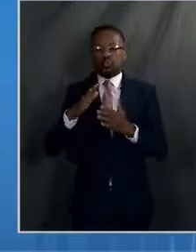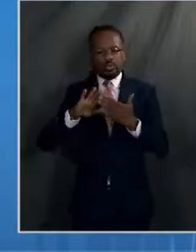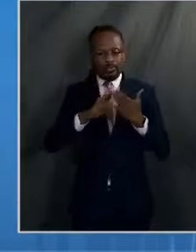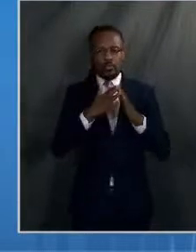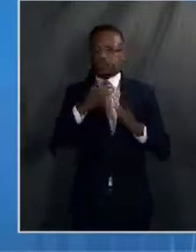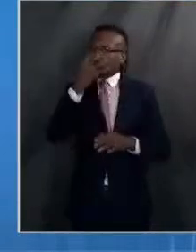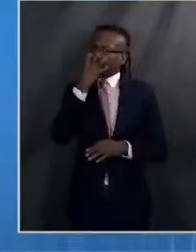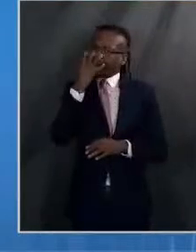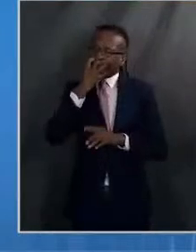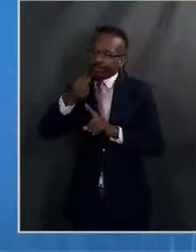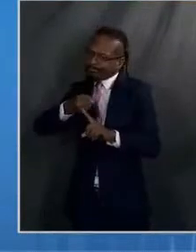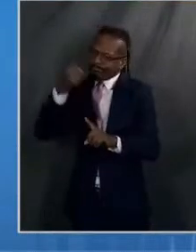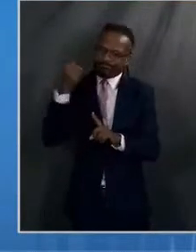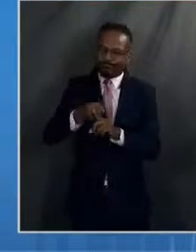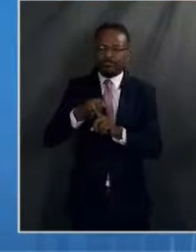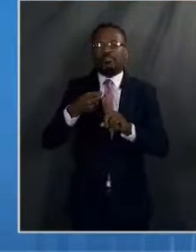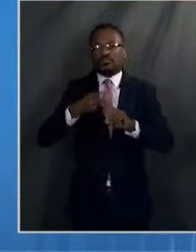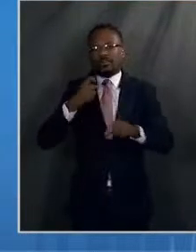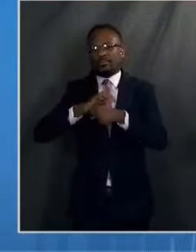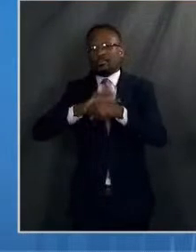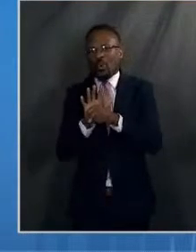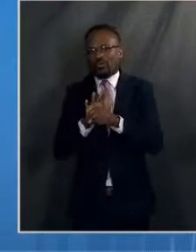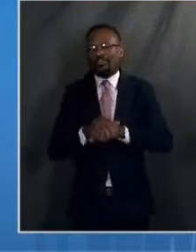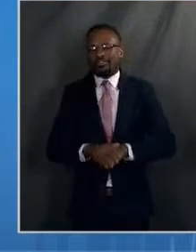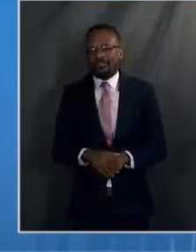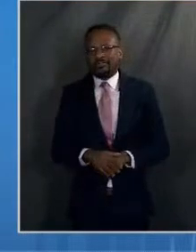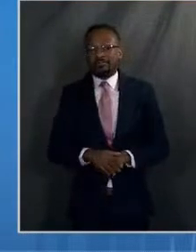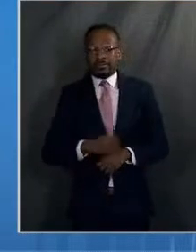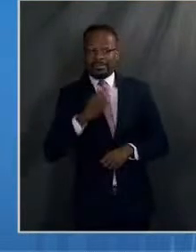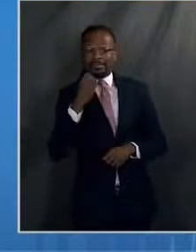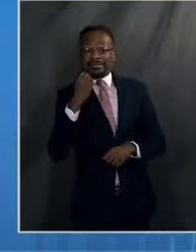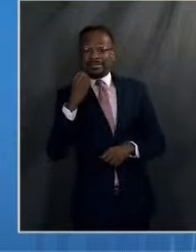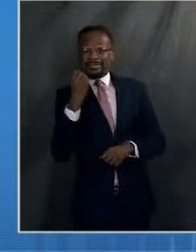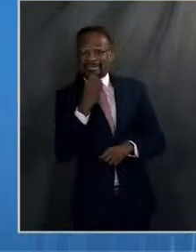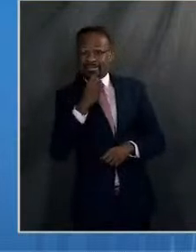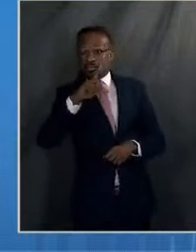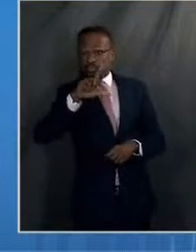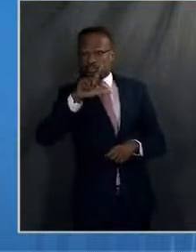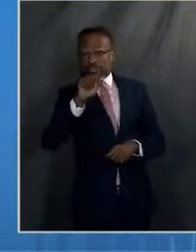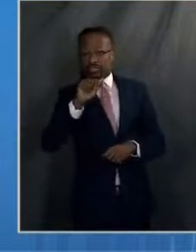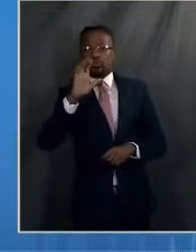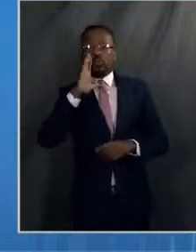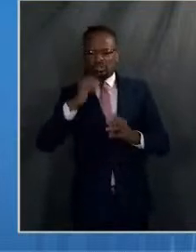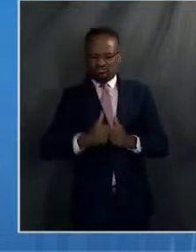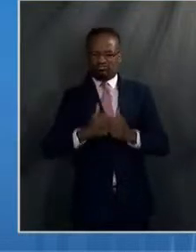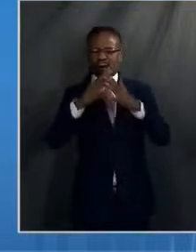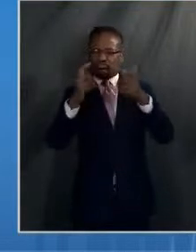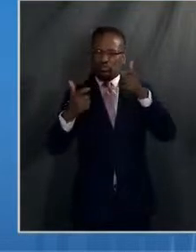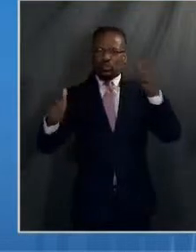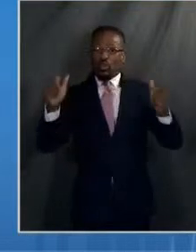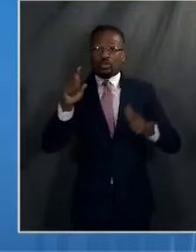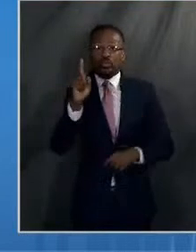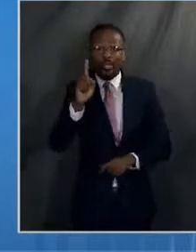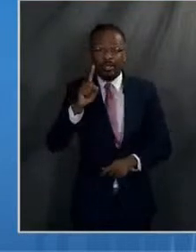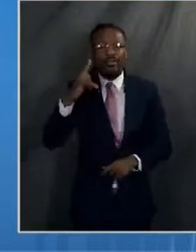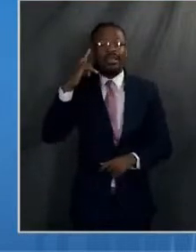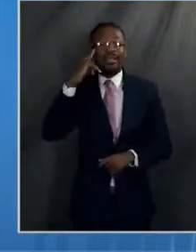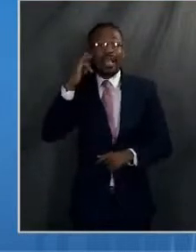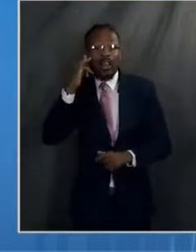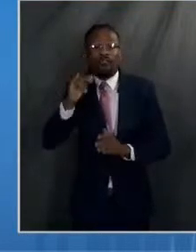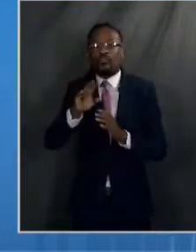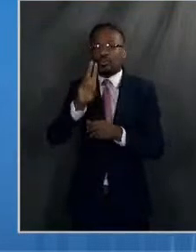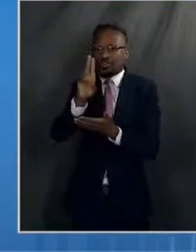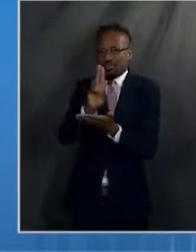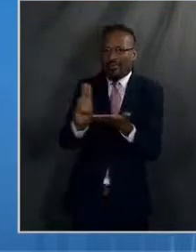by this pandemic. In the east side of Los Angeles, we'll launch a large site on the campus of California State